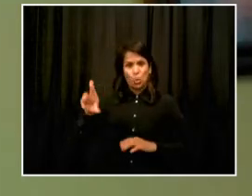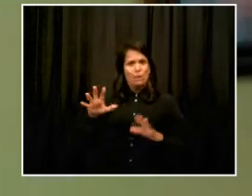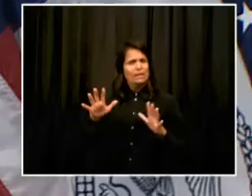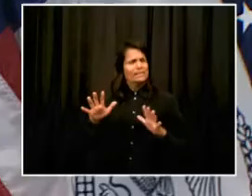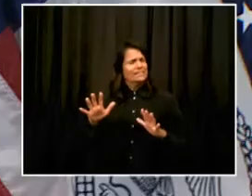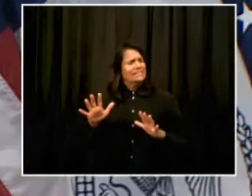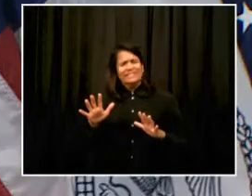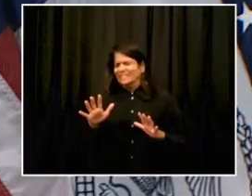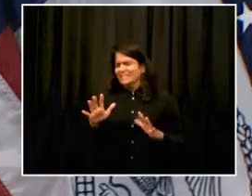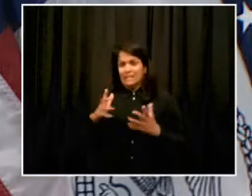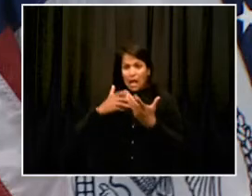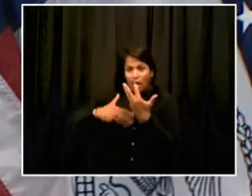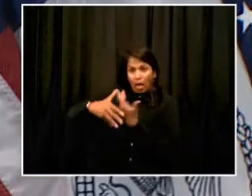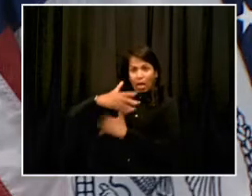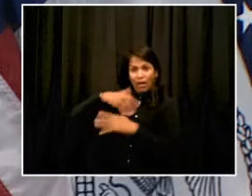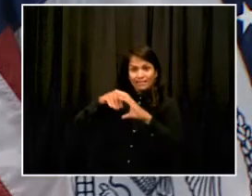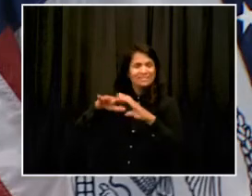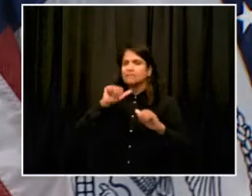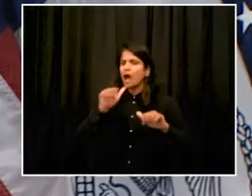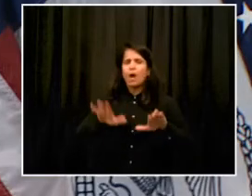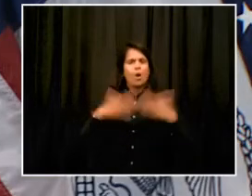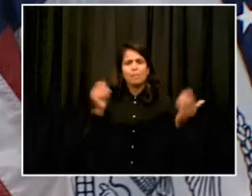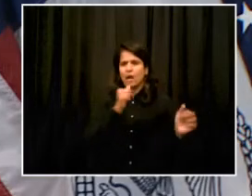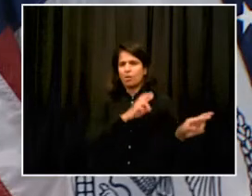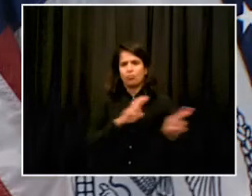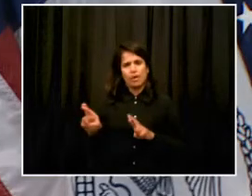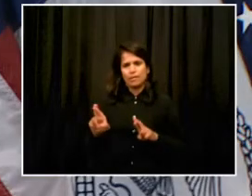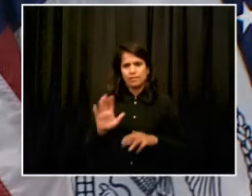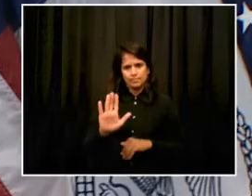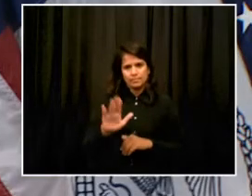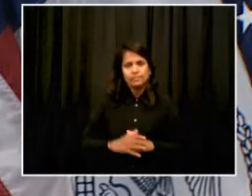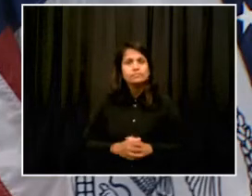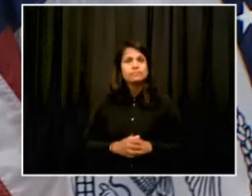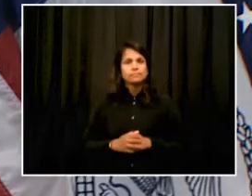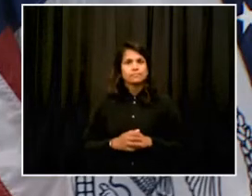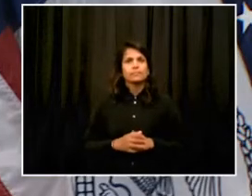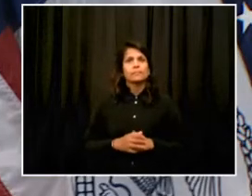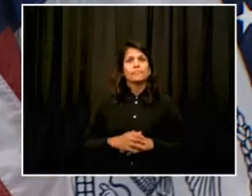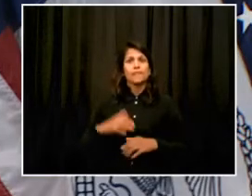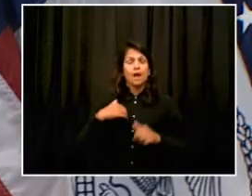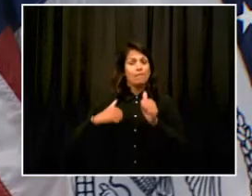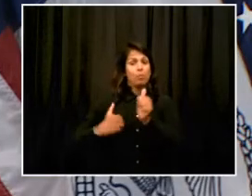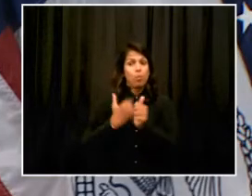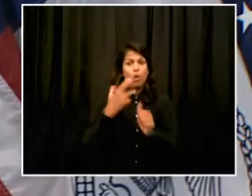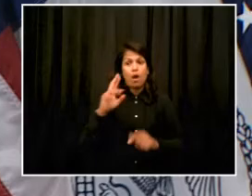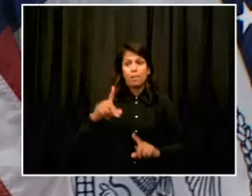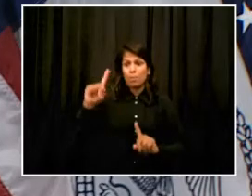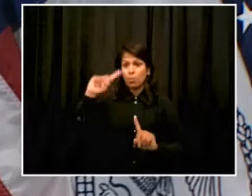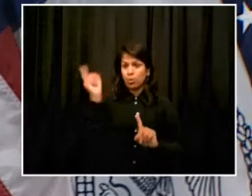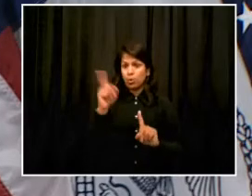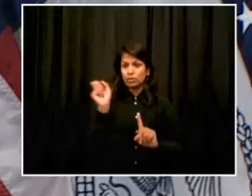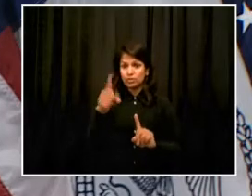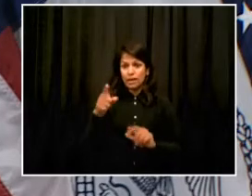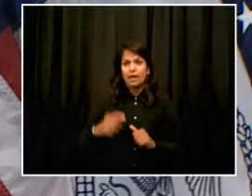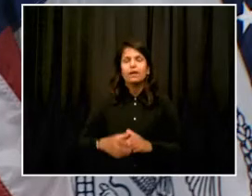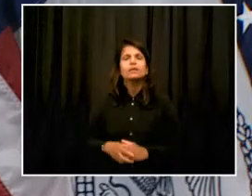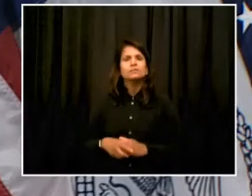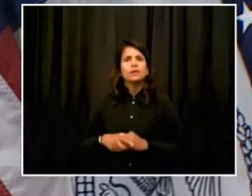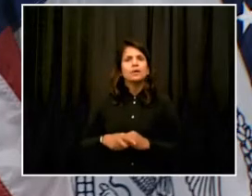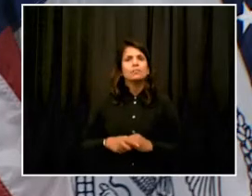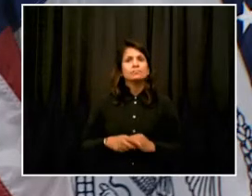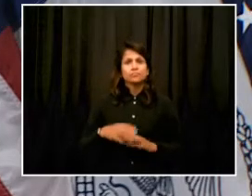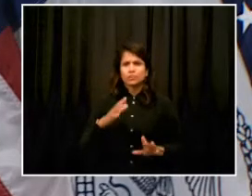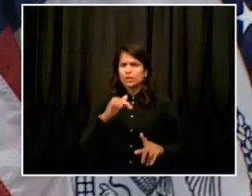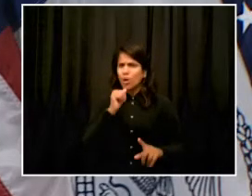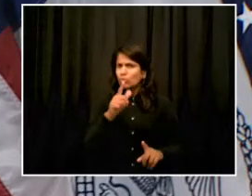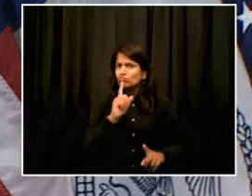Derek. Just so one follow-up question. I don't know if you've had any conversations recently with Governor Cuomo about the